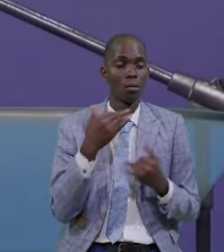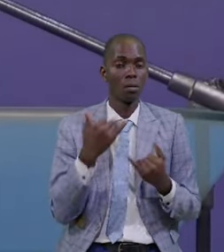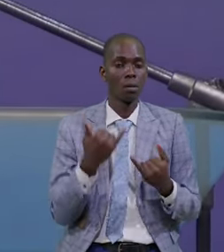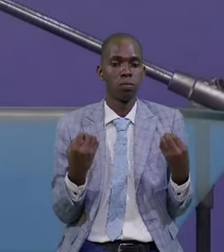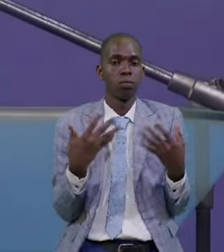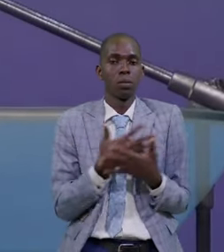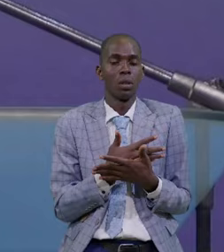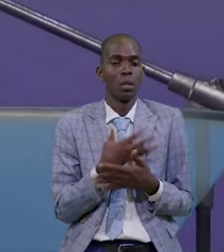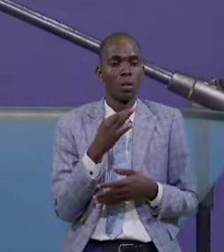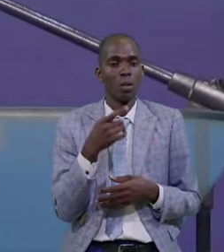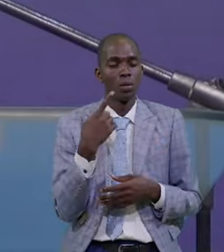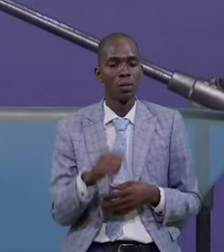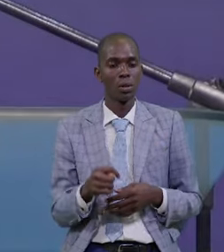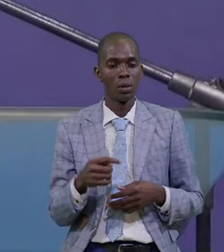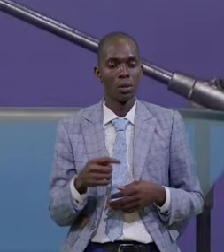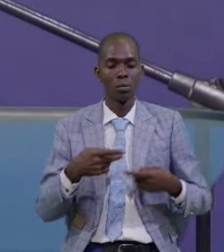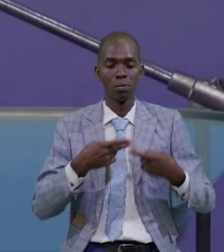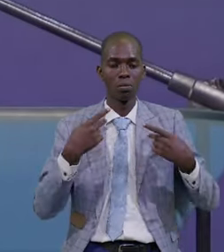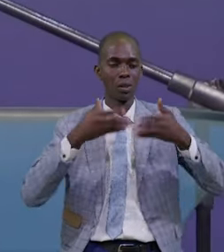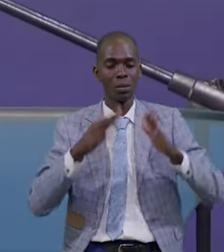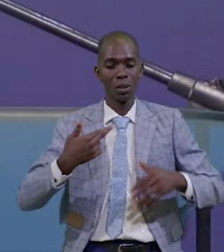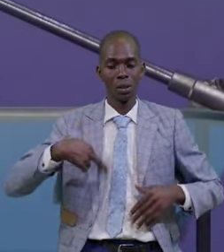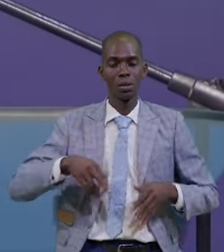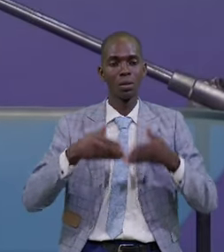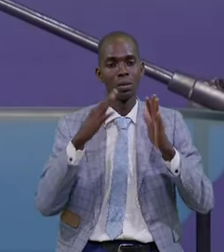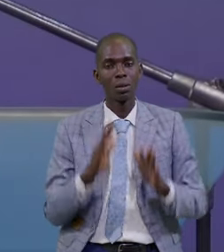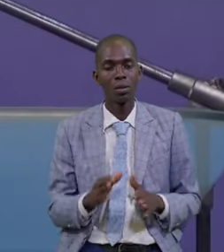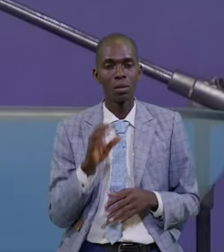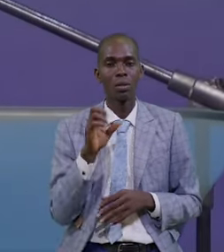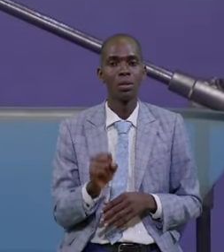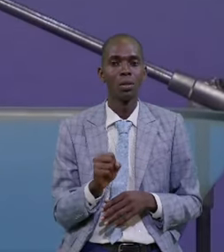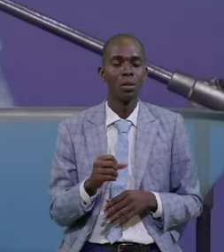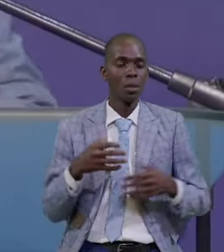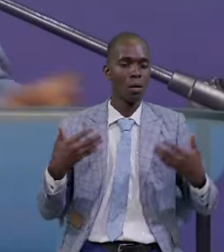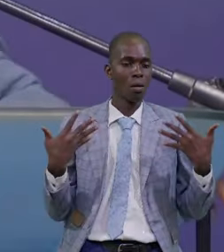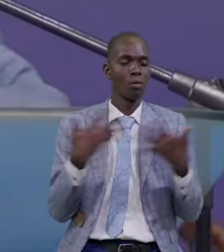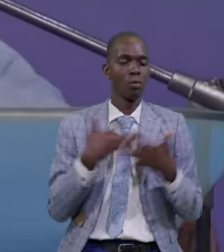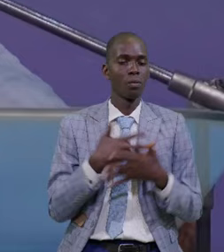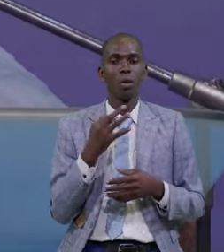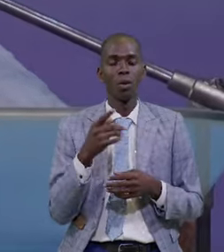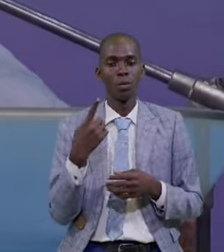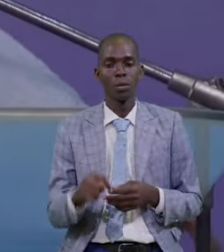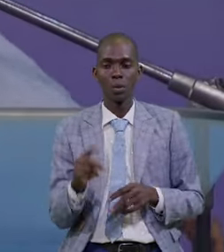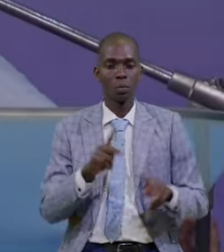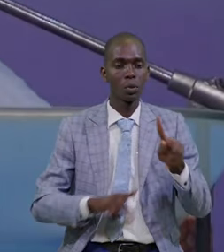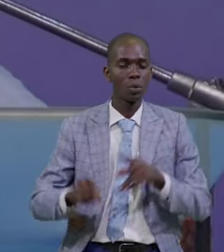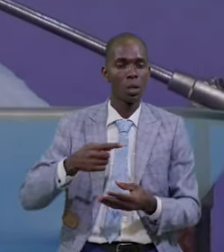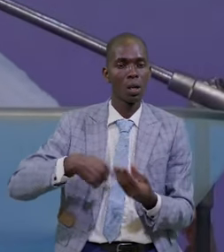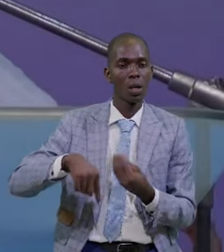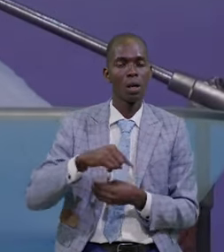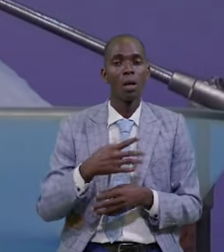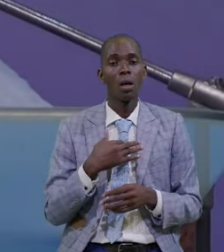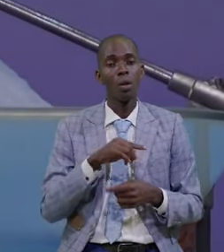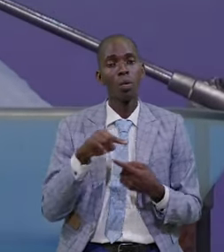of the Pharisees, of the Sadducees, of the conditions around. And it says, when